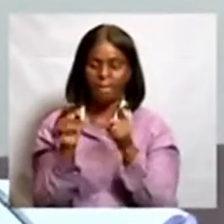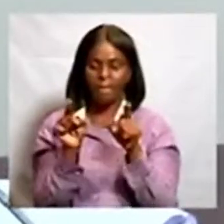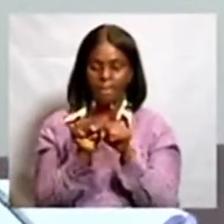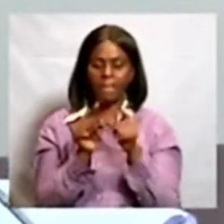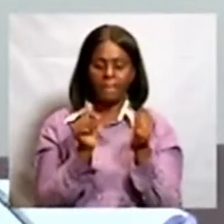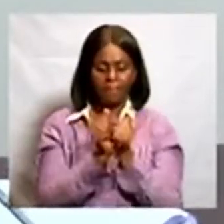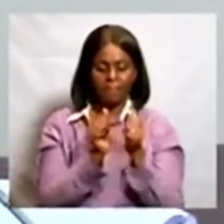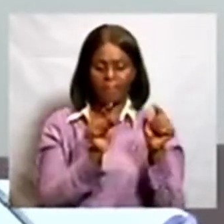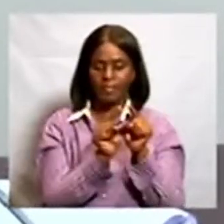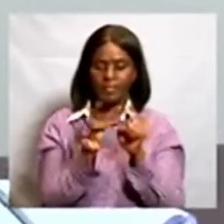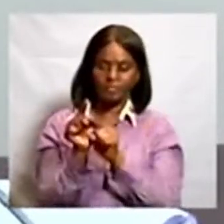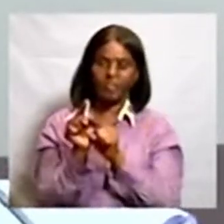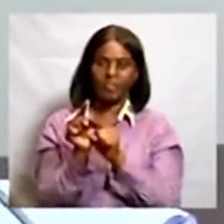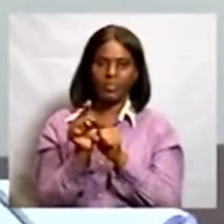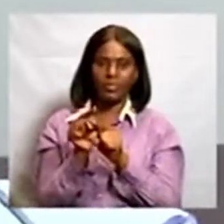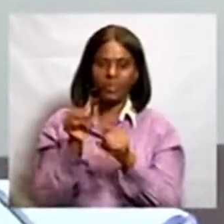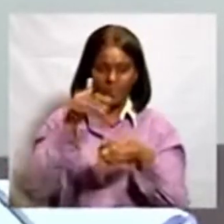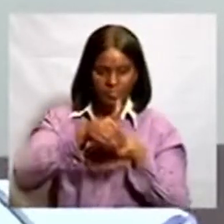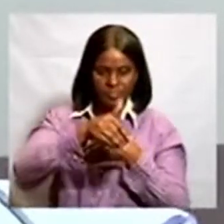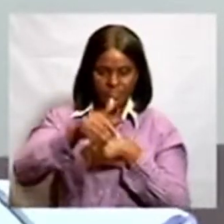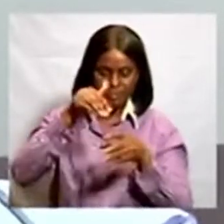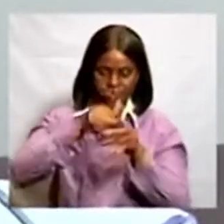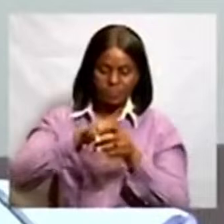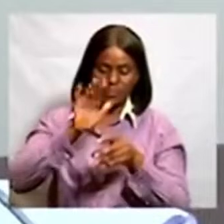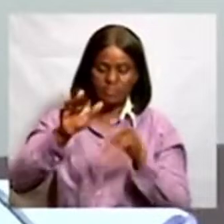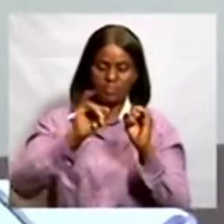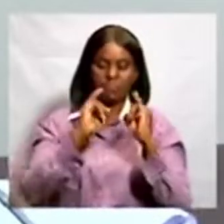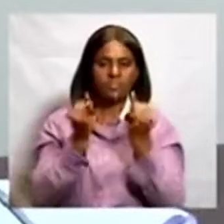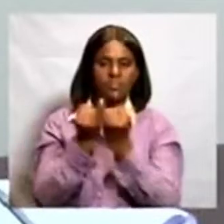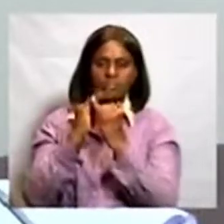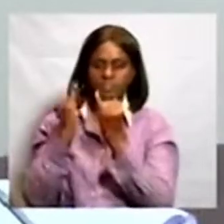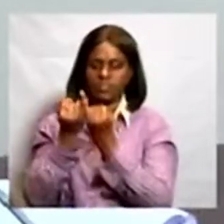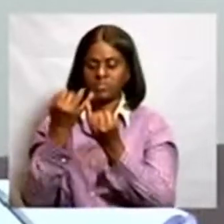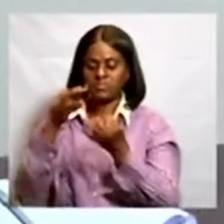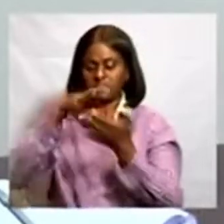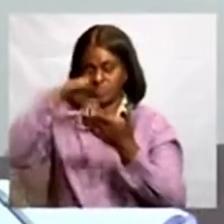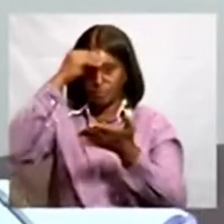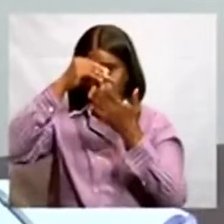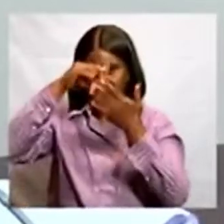also enrolled in the institutions of learning.